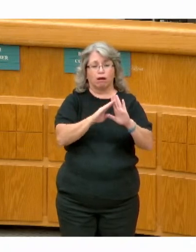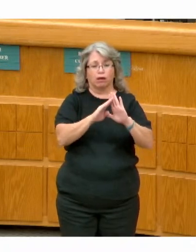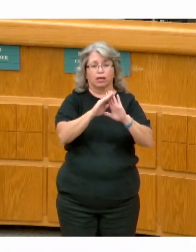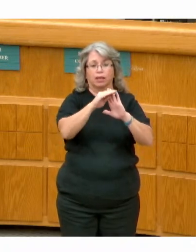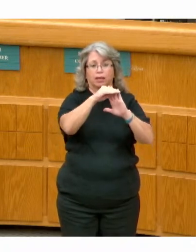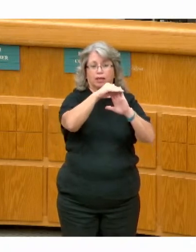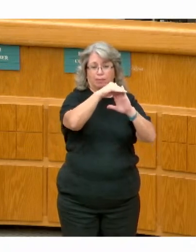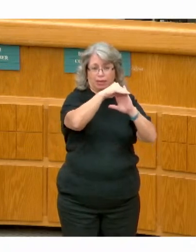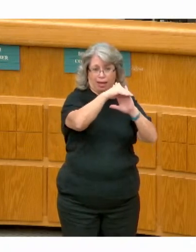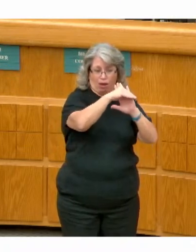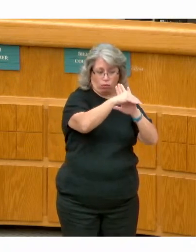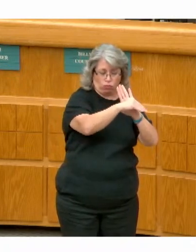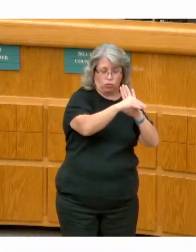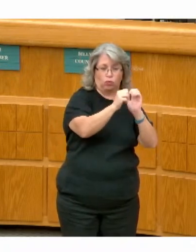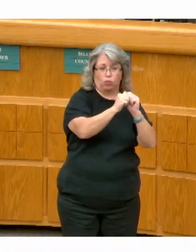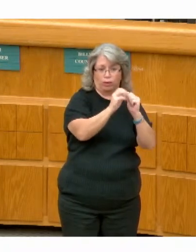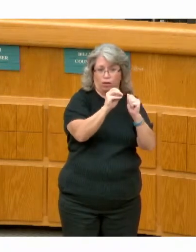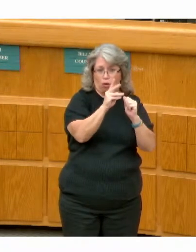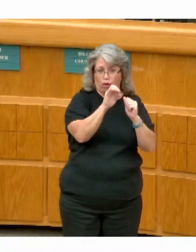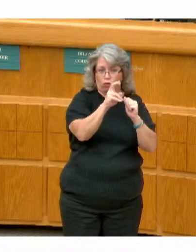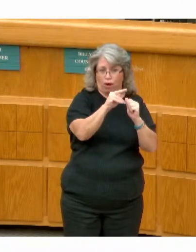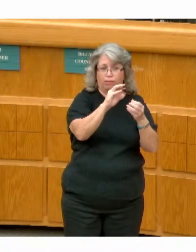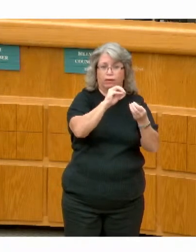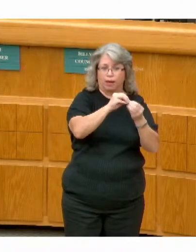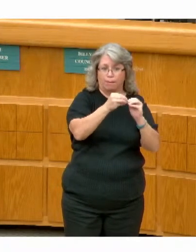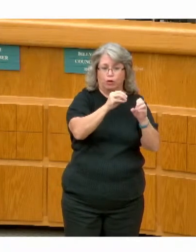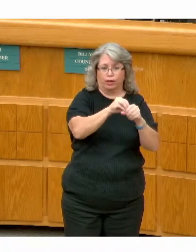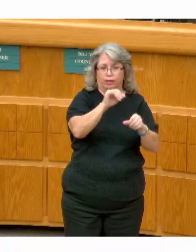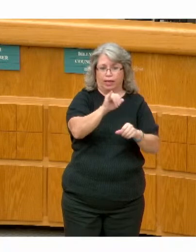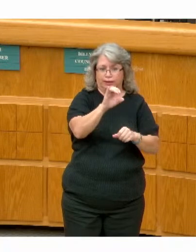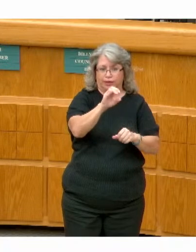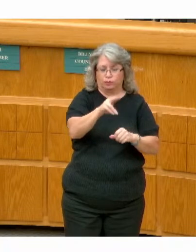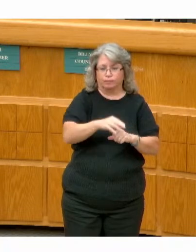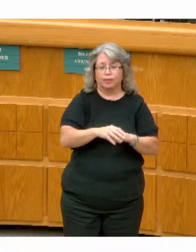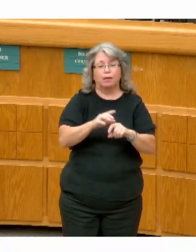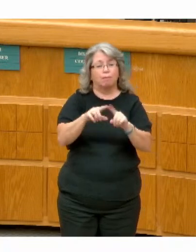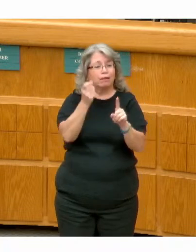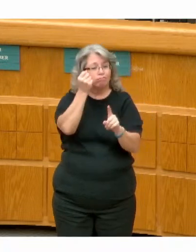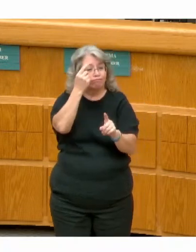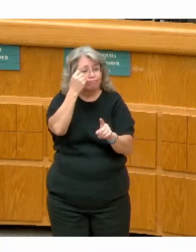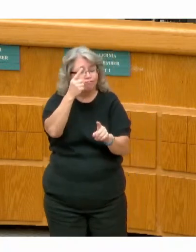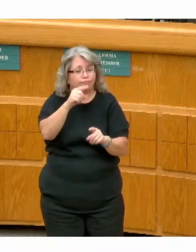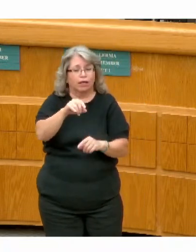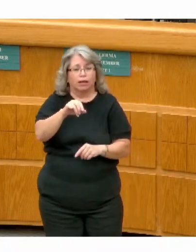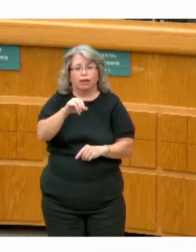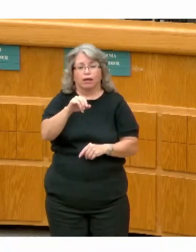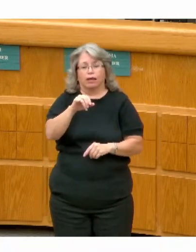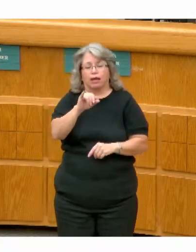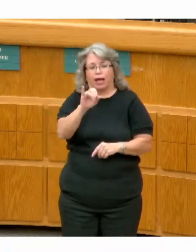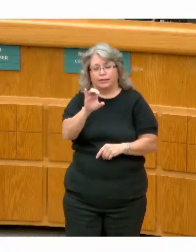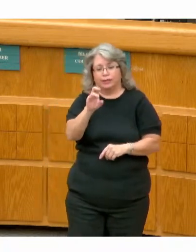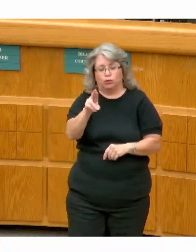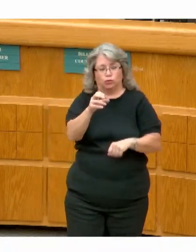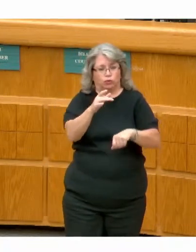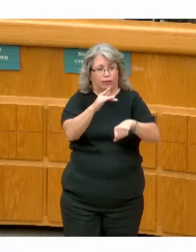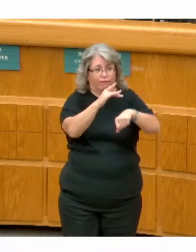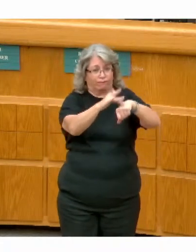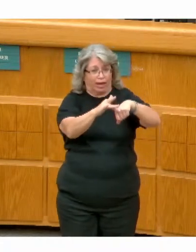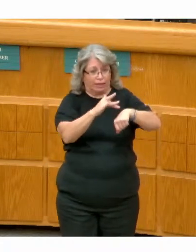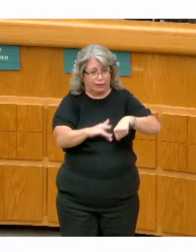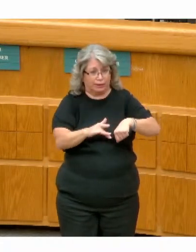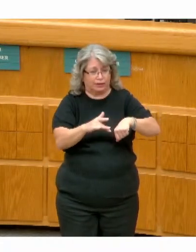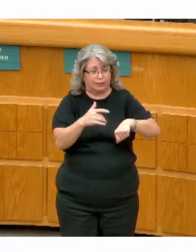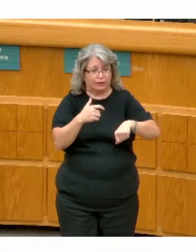The thing that's really important here is the ICU vacancy, and what we need to realize is that during the Omicron curve, we've just had less staffing in our